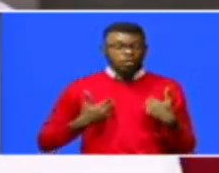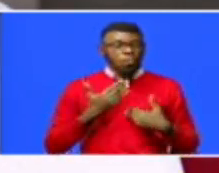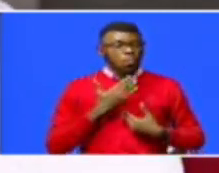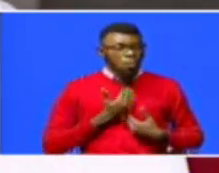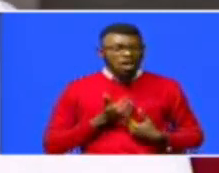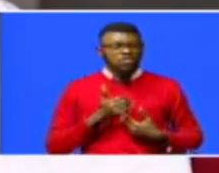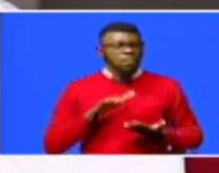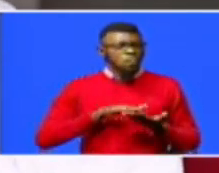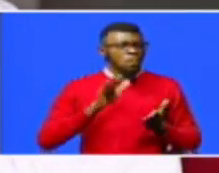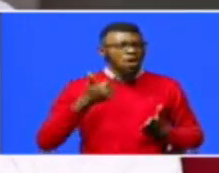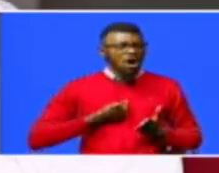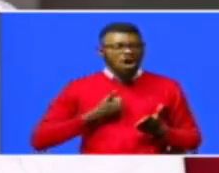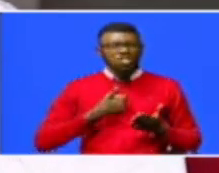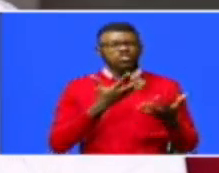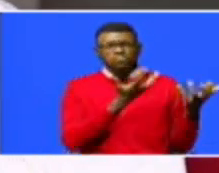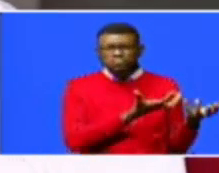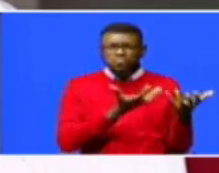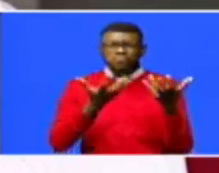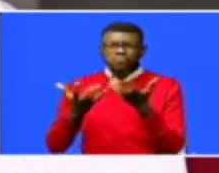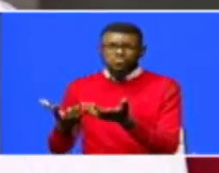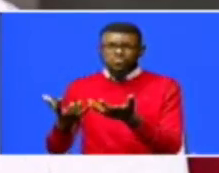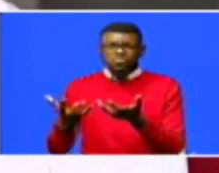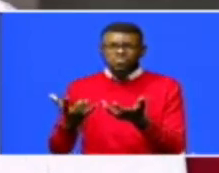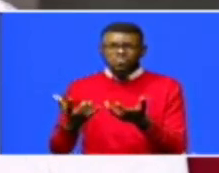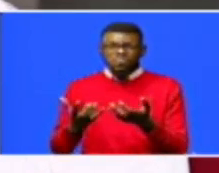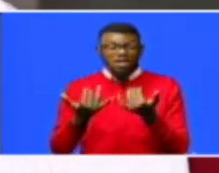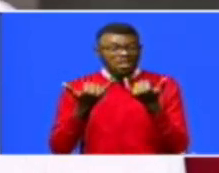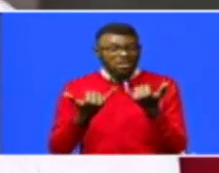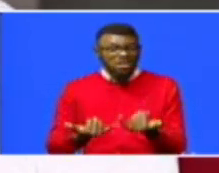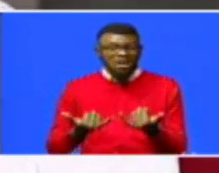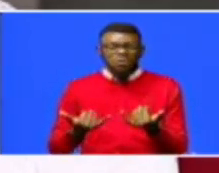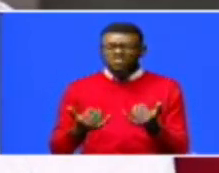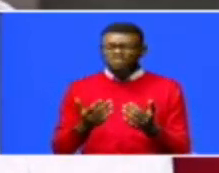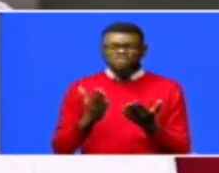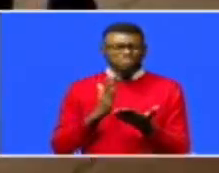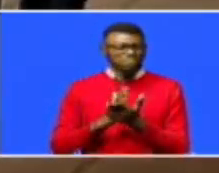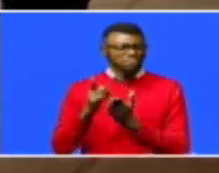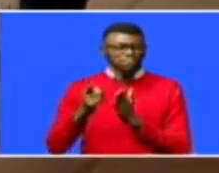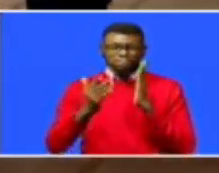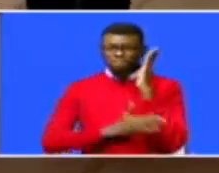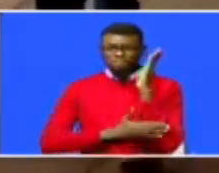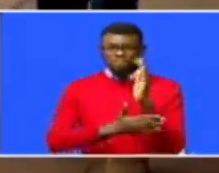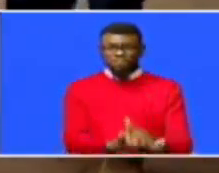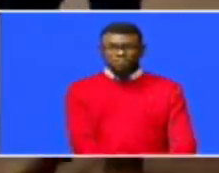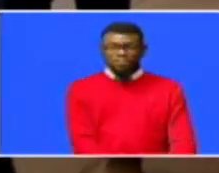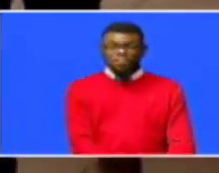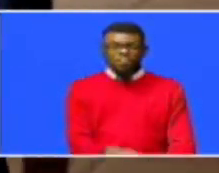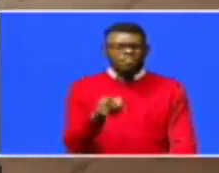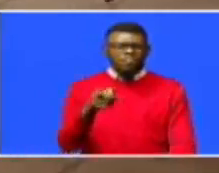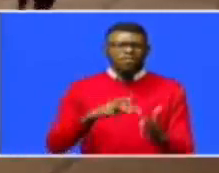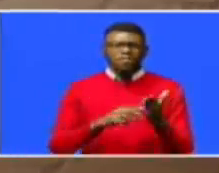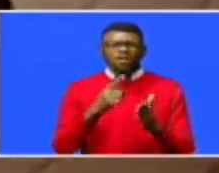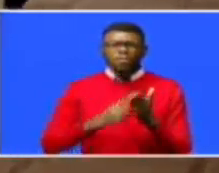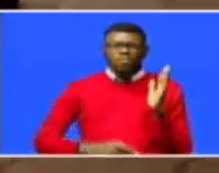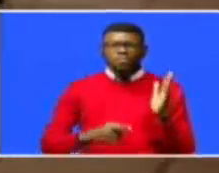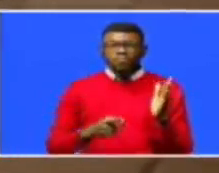and more than hundreds and hundreds, and now I think being trafficked, that's how bad it is. This in effect means that the